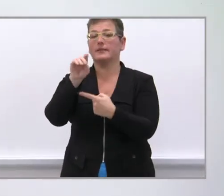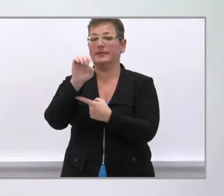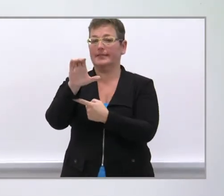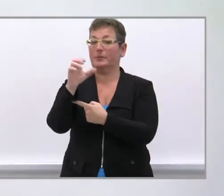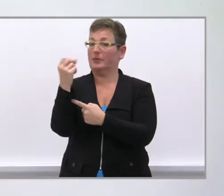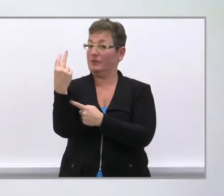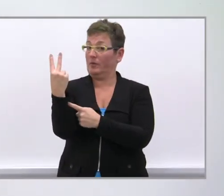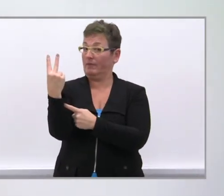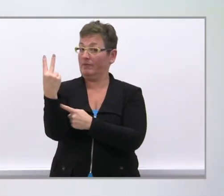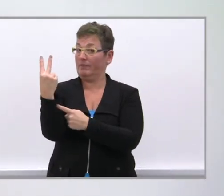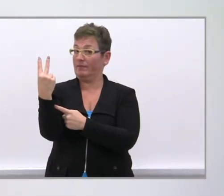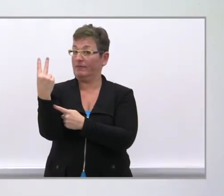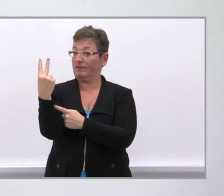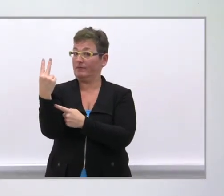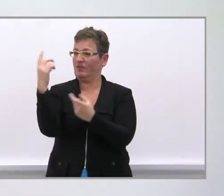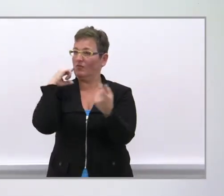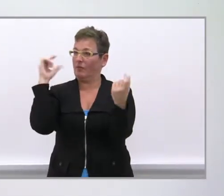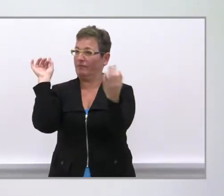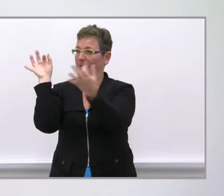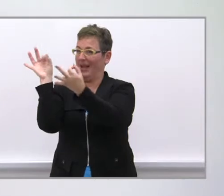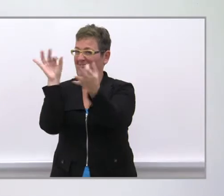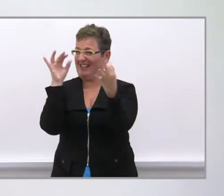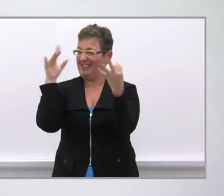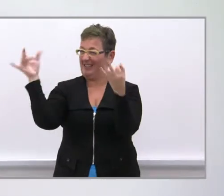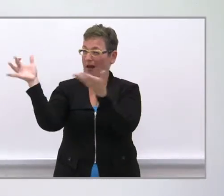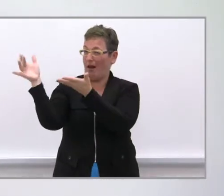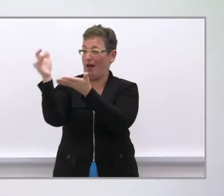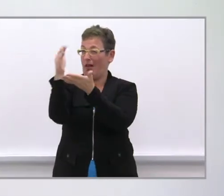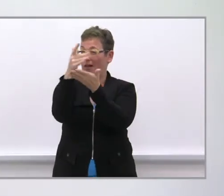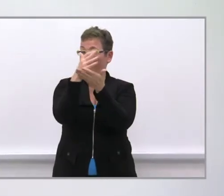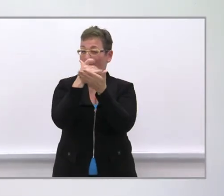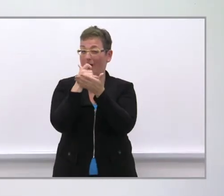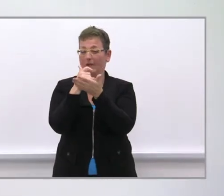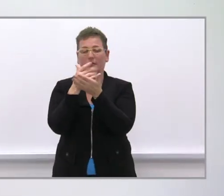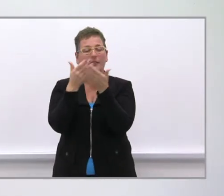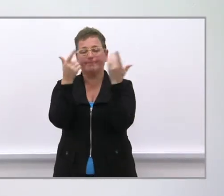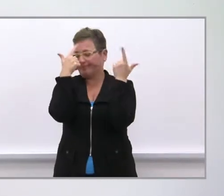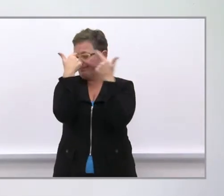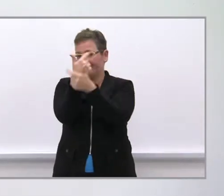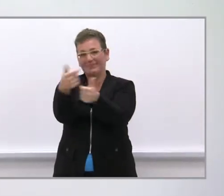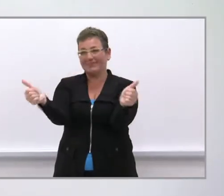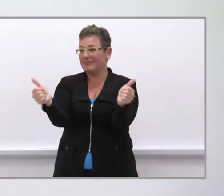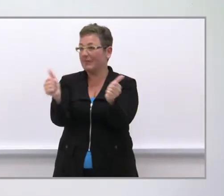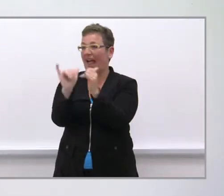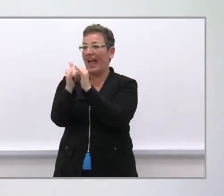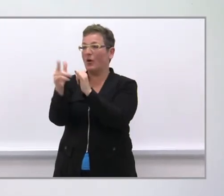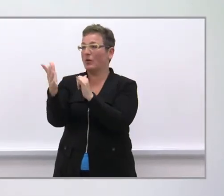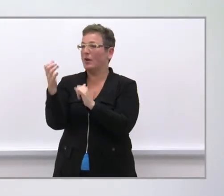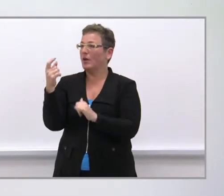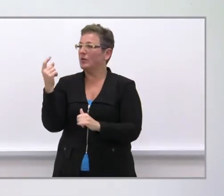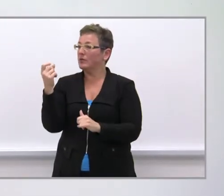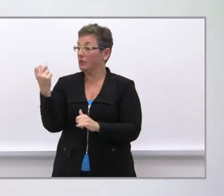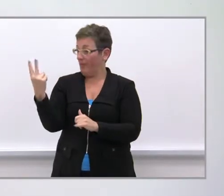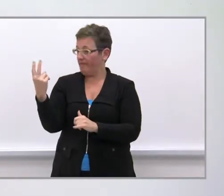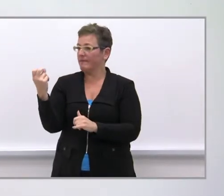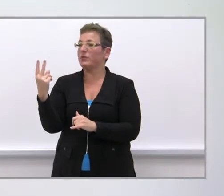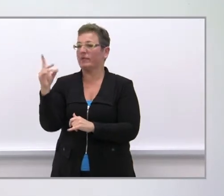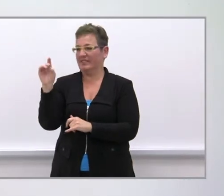to get your feedback in. So however you guys want to do it, December 12th.